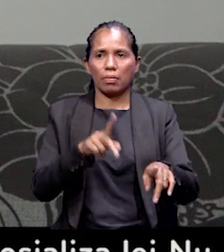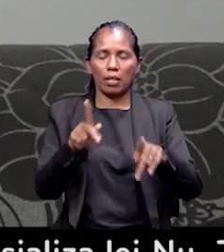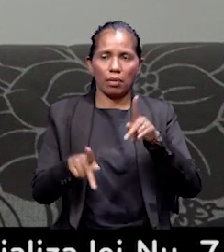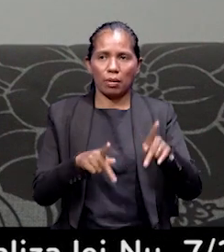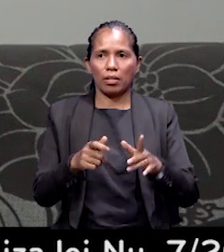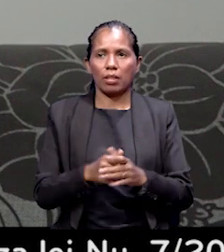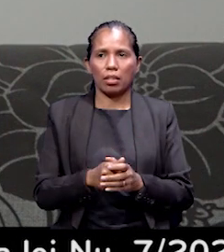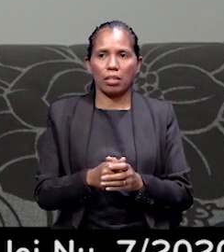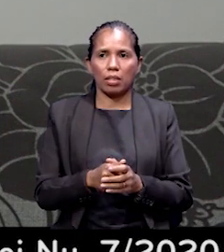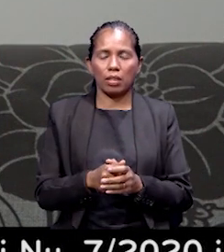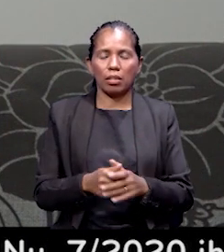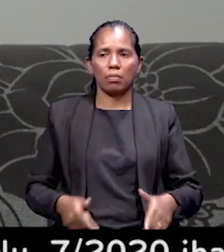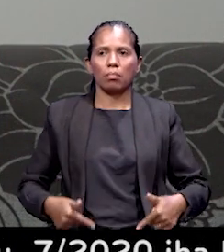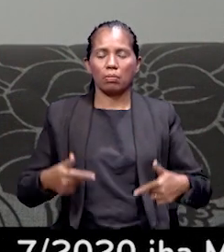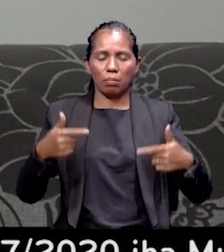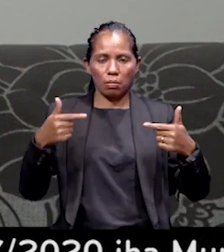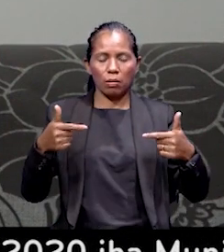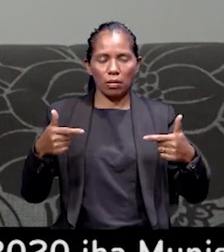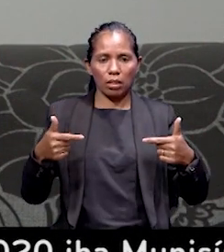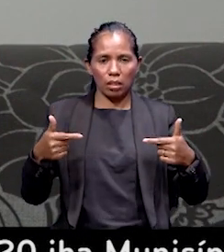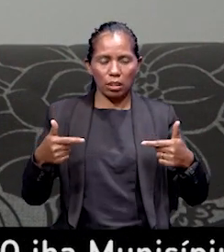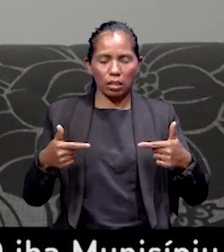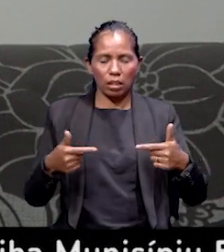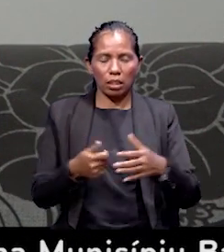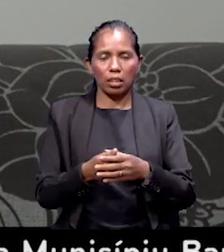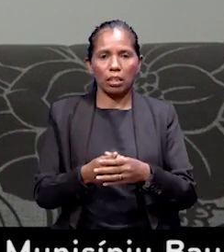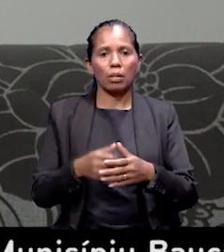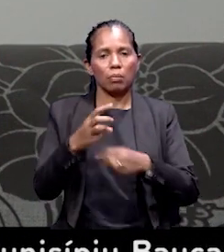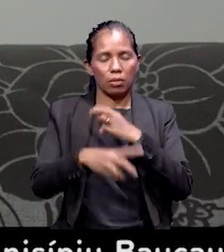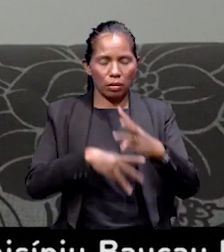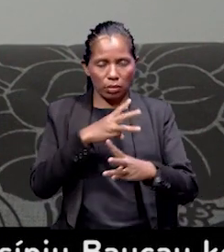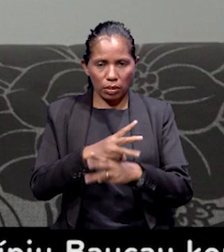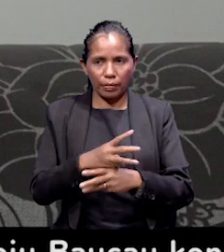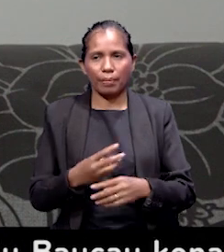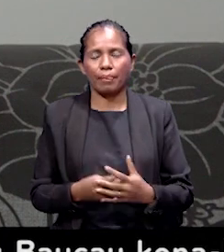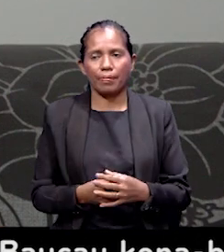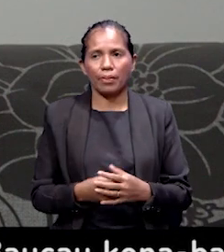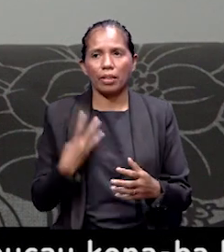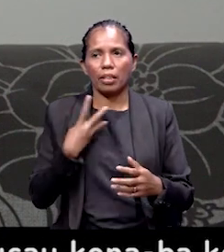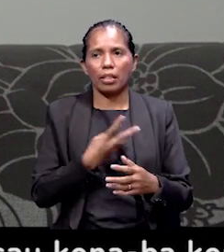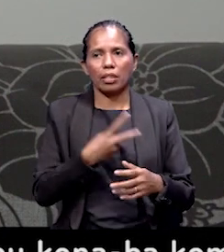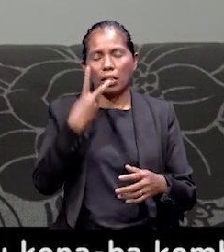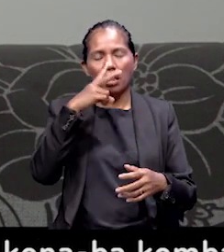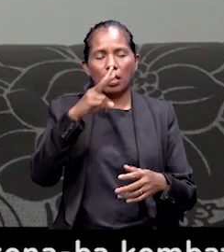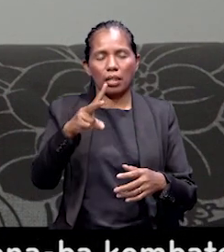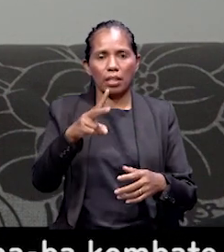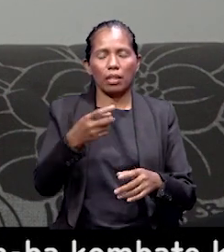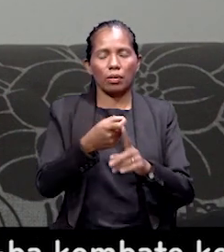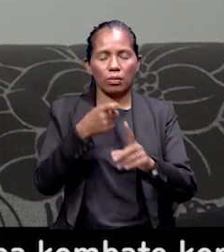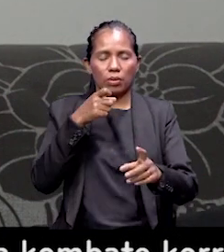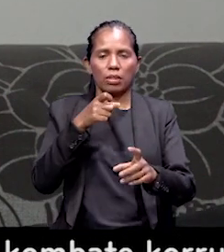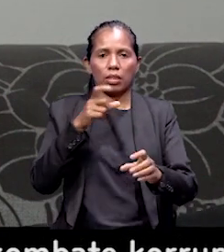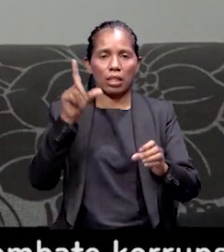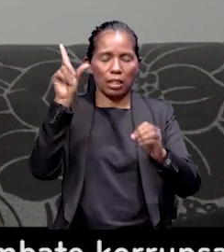nia mos moris iha natureza iha be planeta raine ita hare husi parte siensia maka